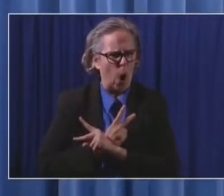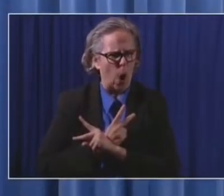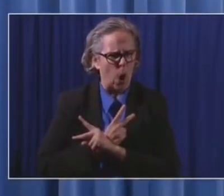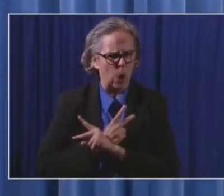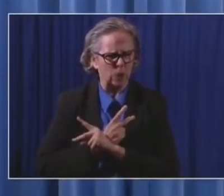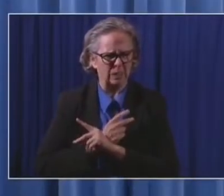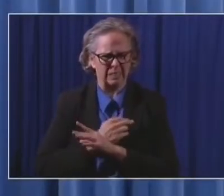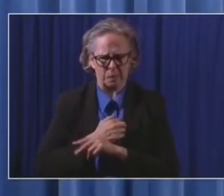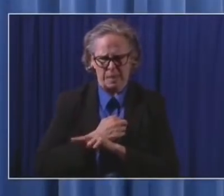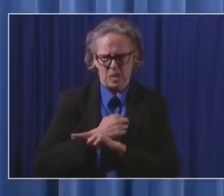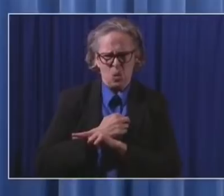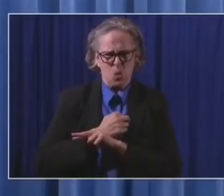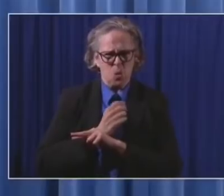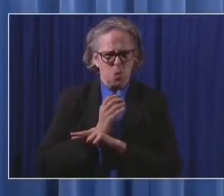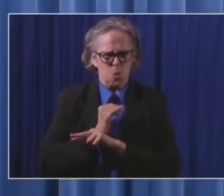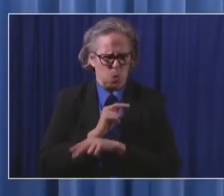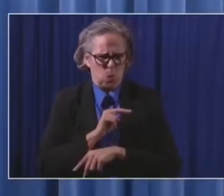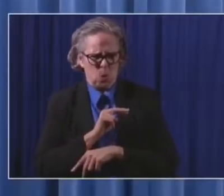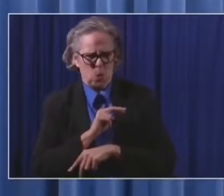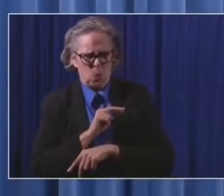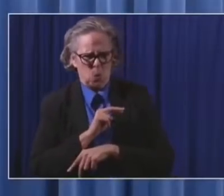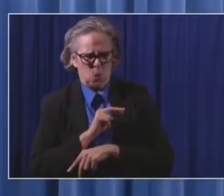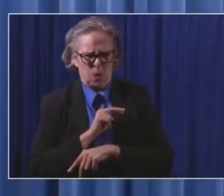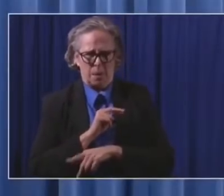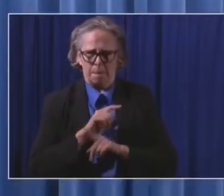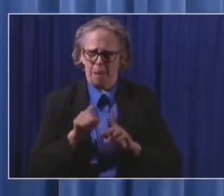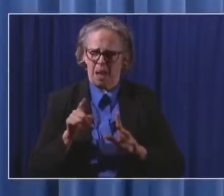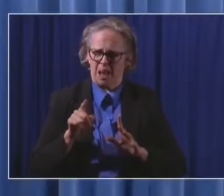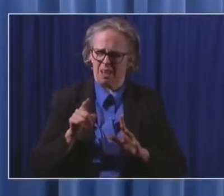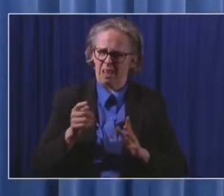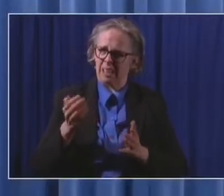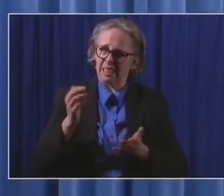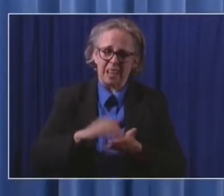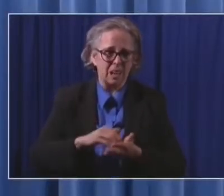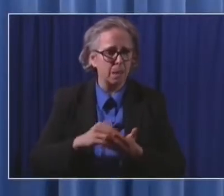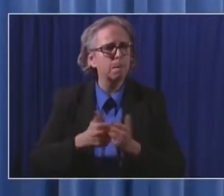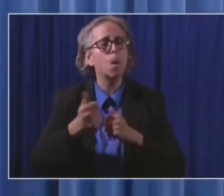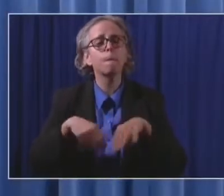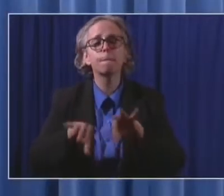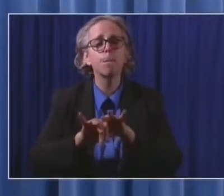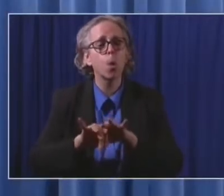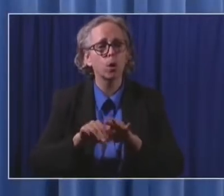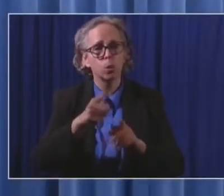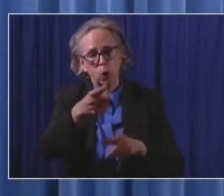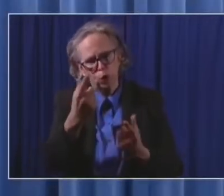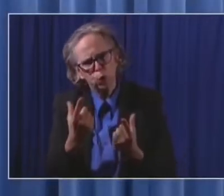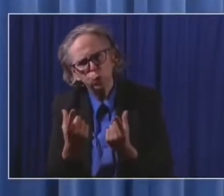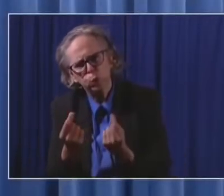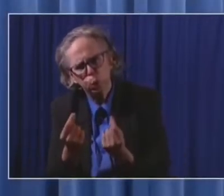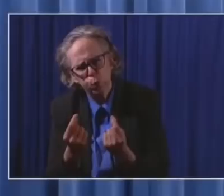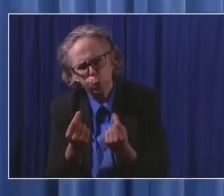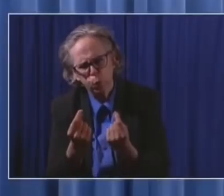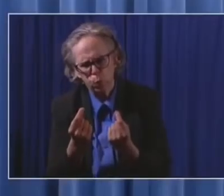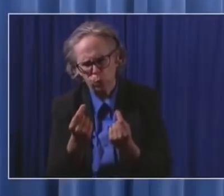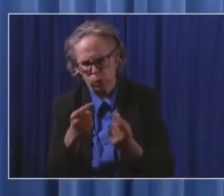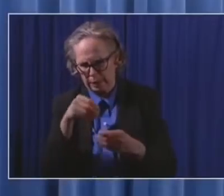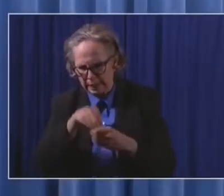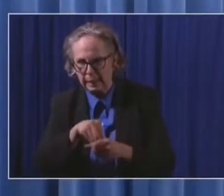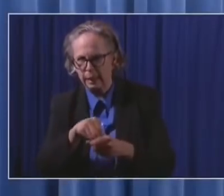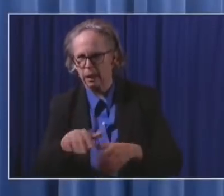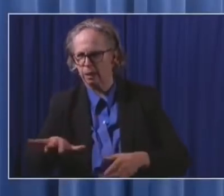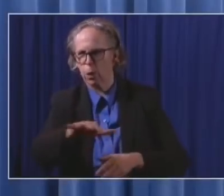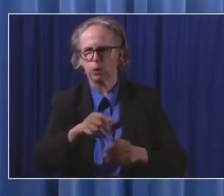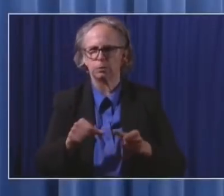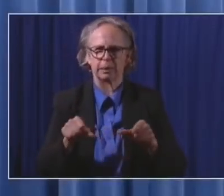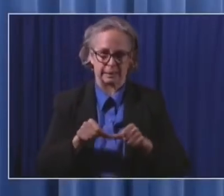situation in Ohio. But there's some other states that are red hot, and you might want to think twice about going to those states. But again, the